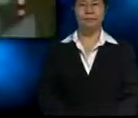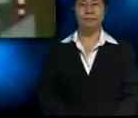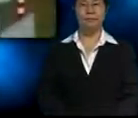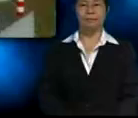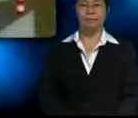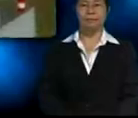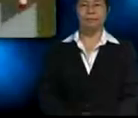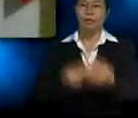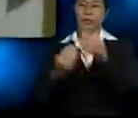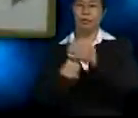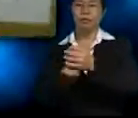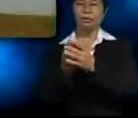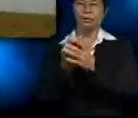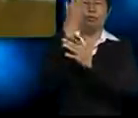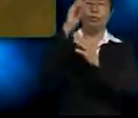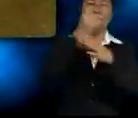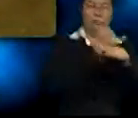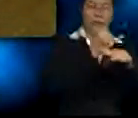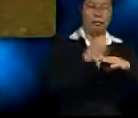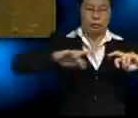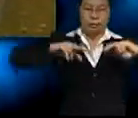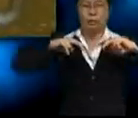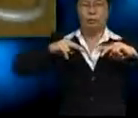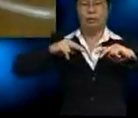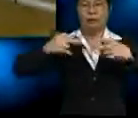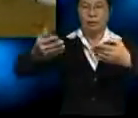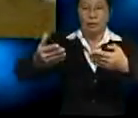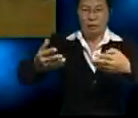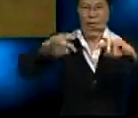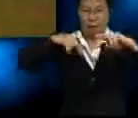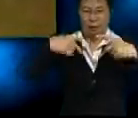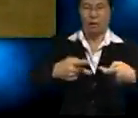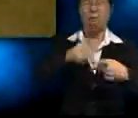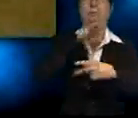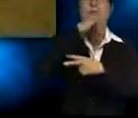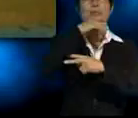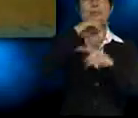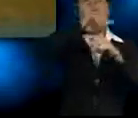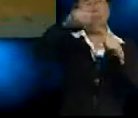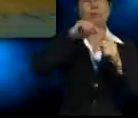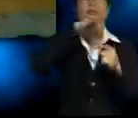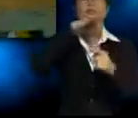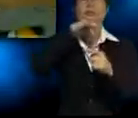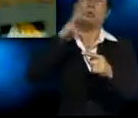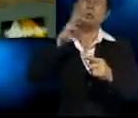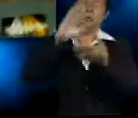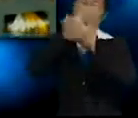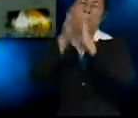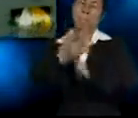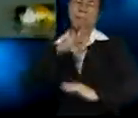The growth of industry invites pollution. When pollution comes, water becomes